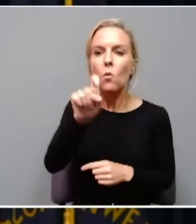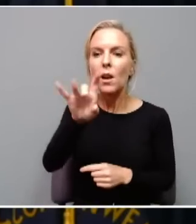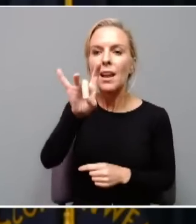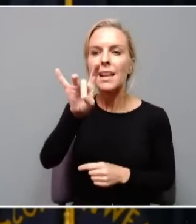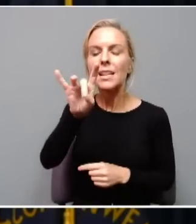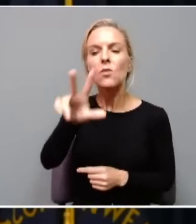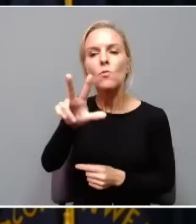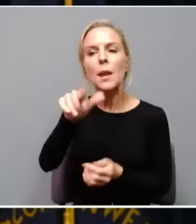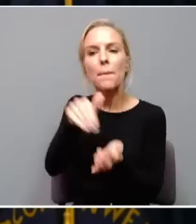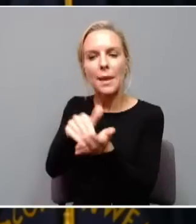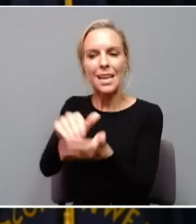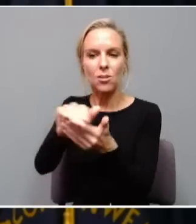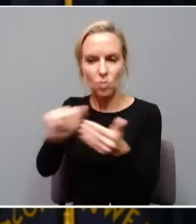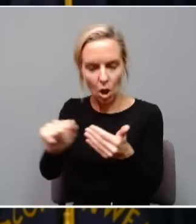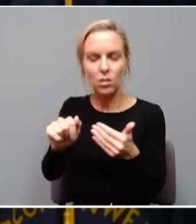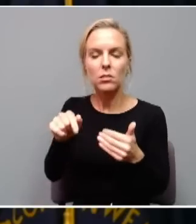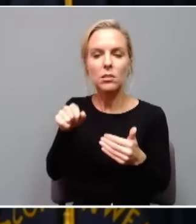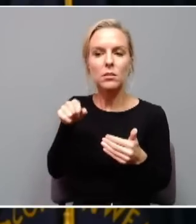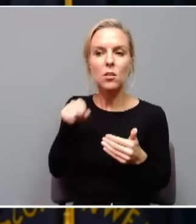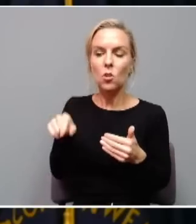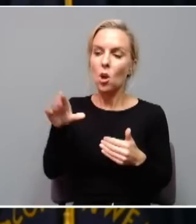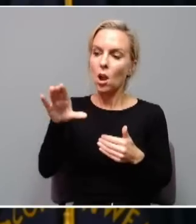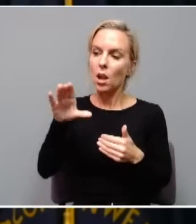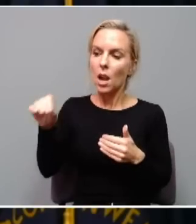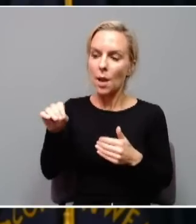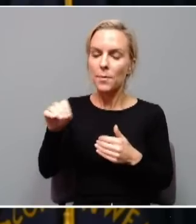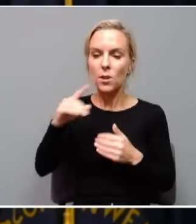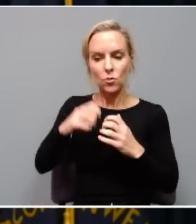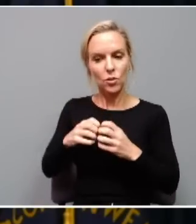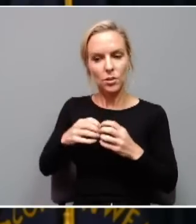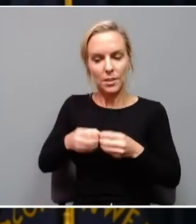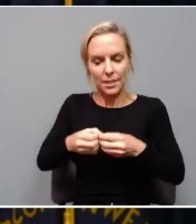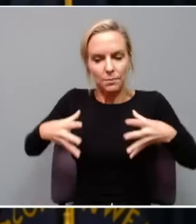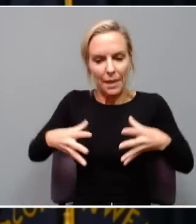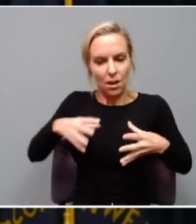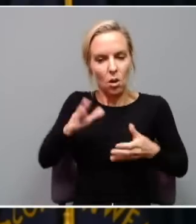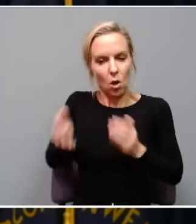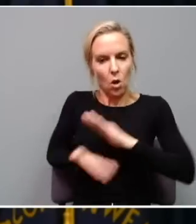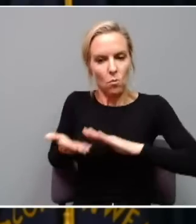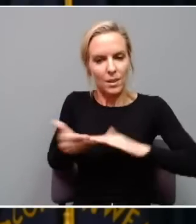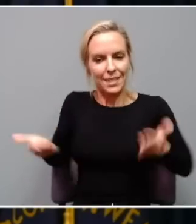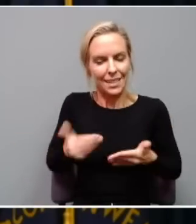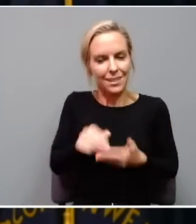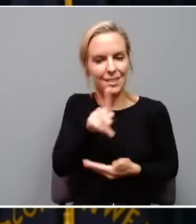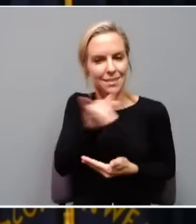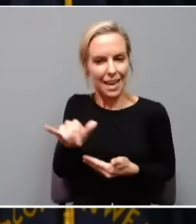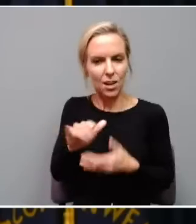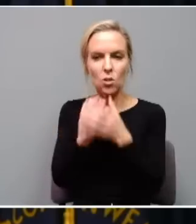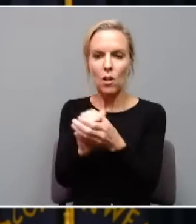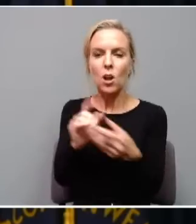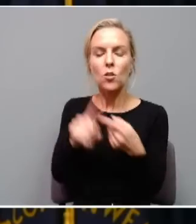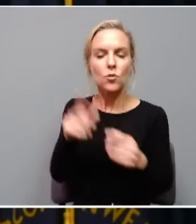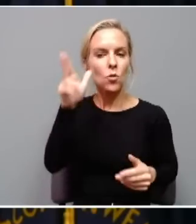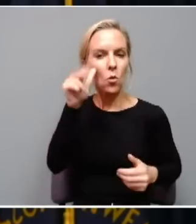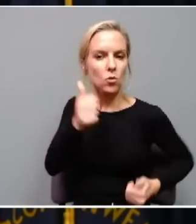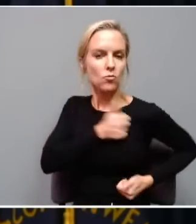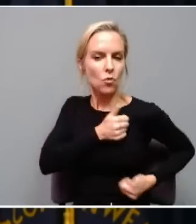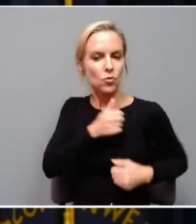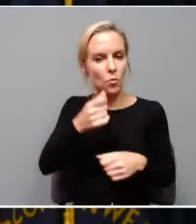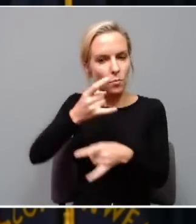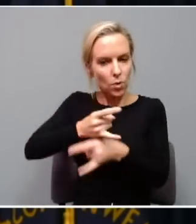to companies seeking to expand operations in Kentucky. So congratulations to Horse Soldier Bourbon.